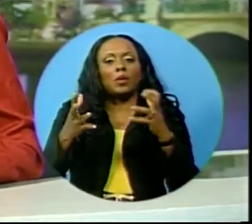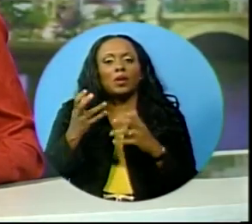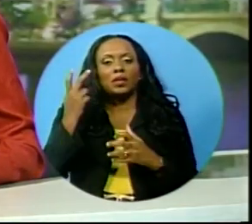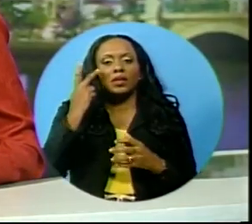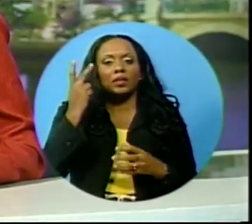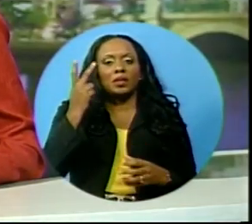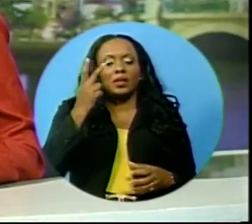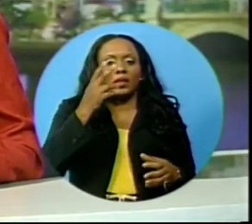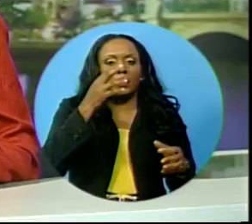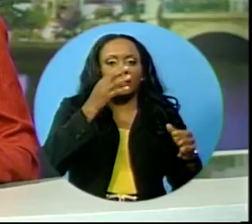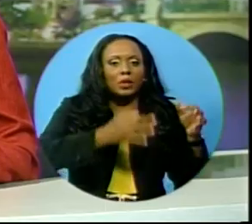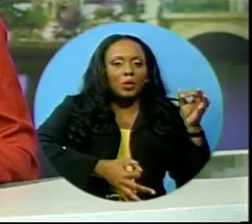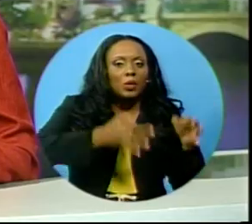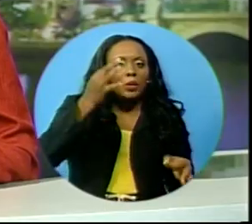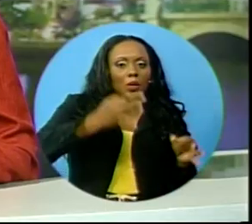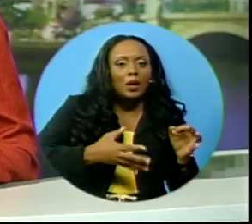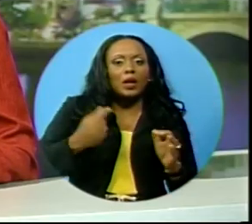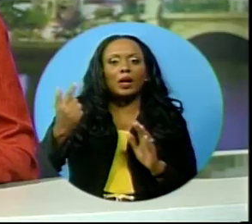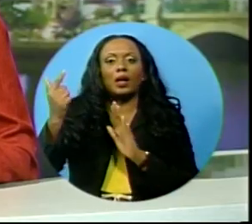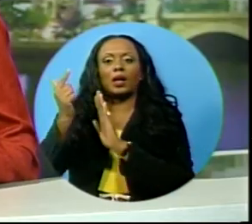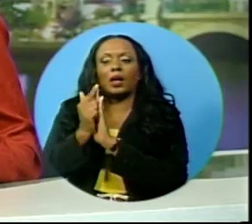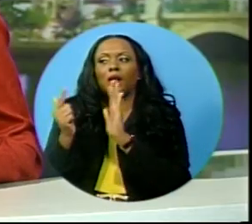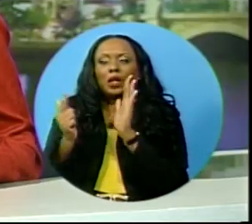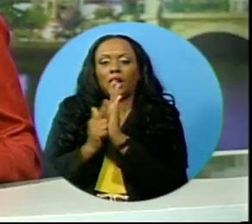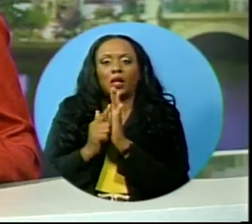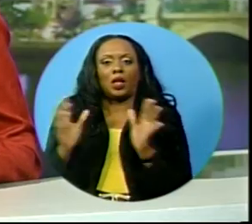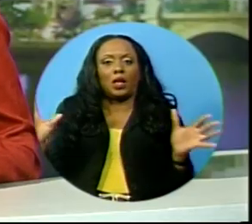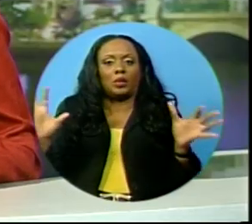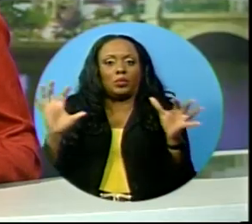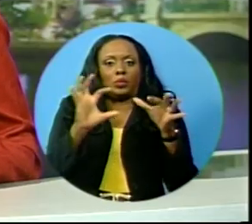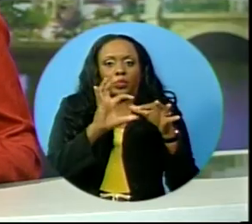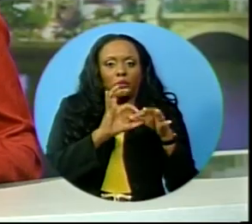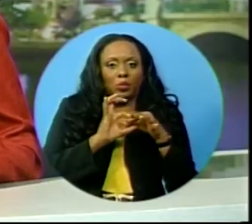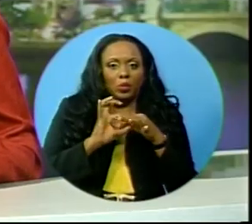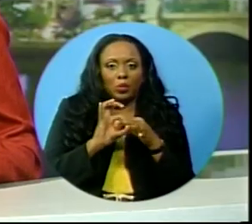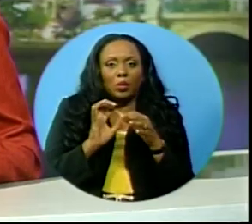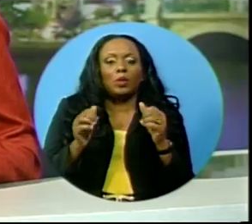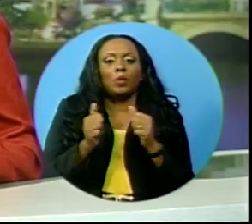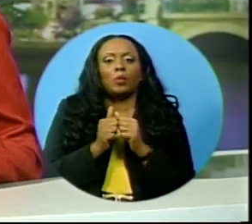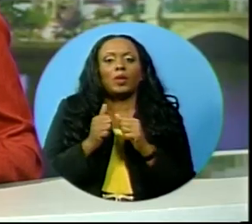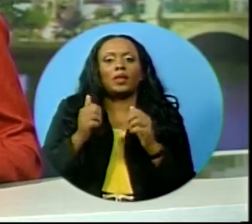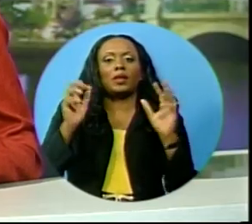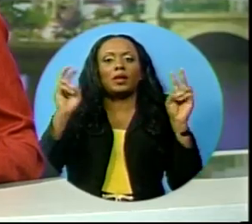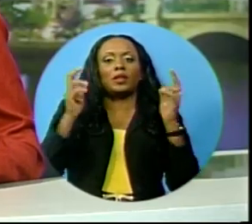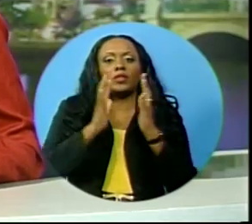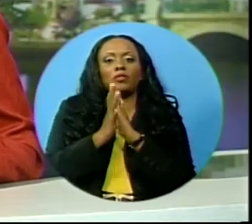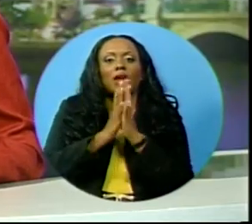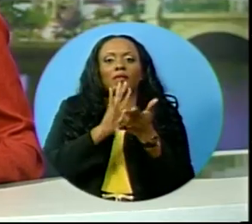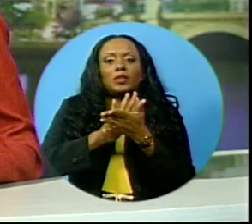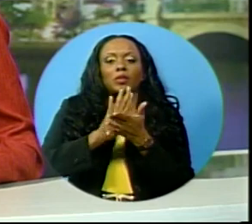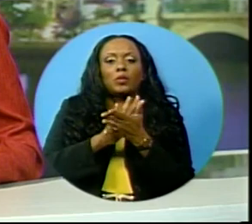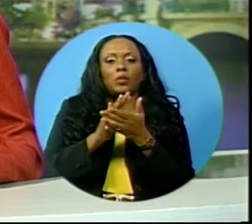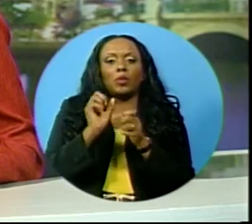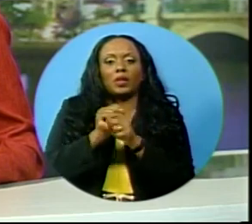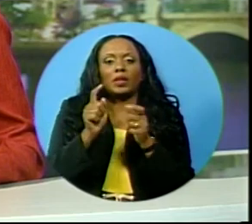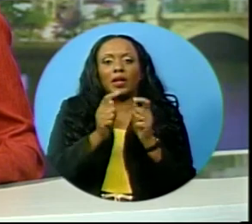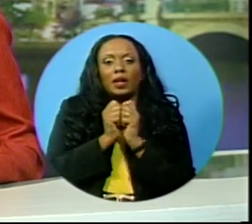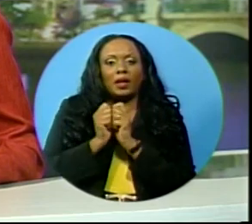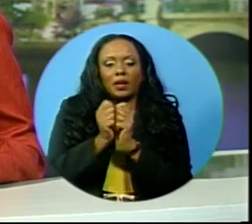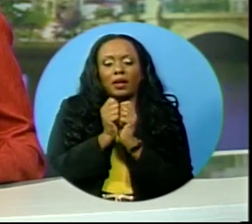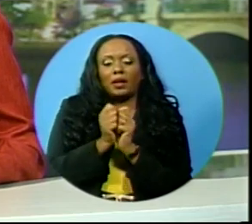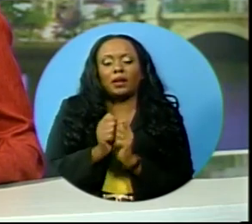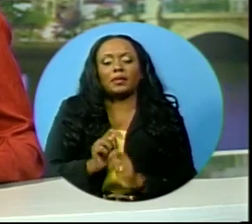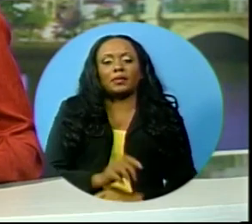to see a relationship between the judiciary and law enforcement with the Alpha Traffic School and others where motorists can be